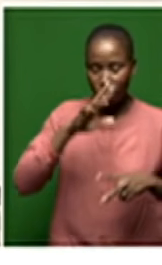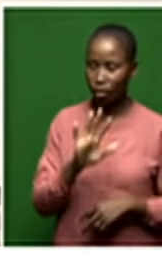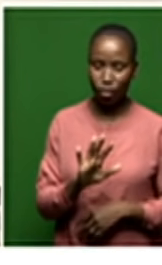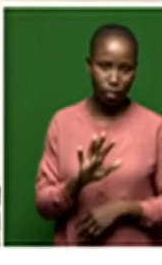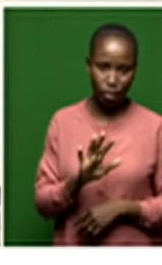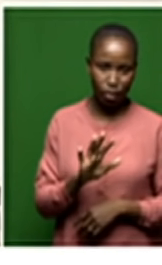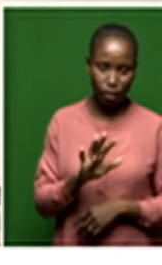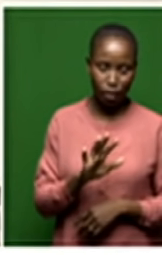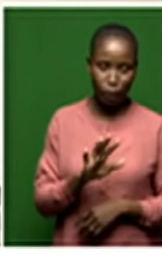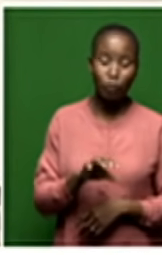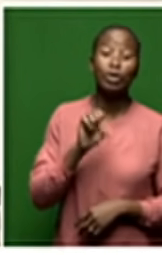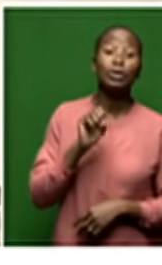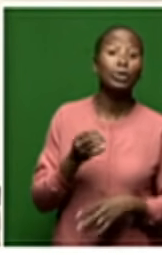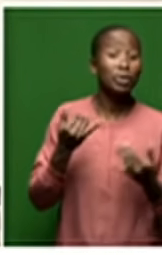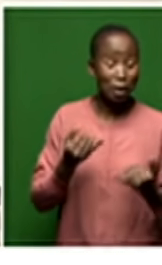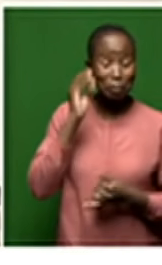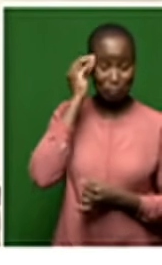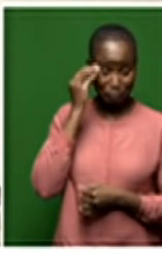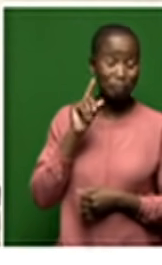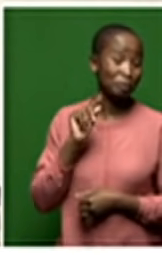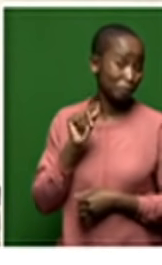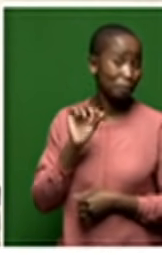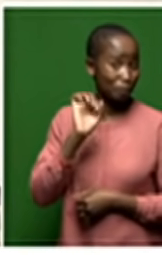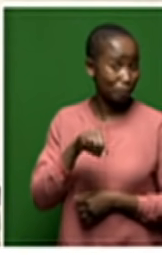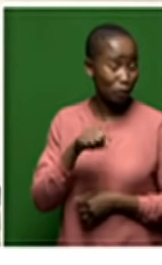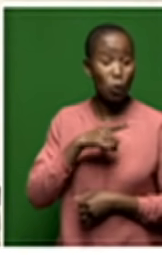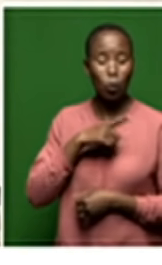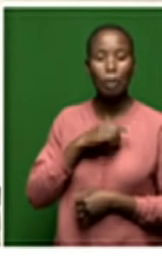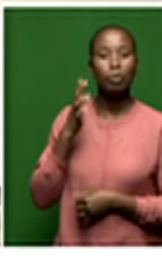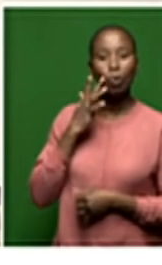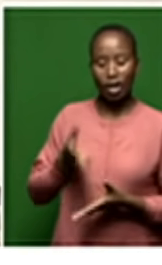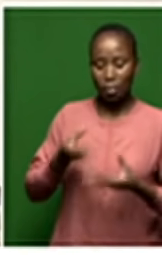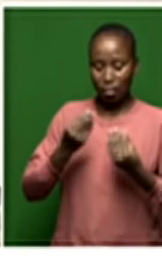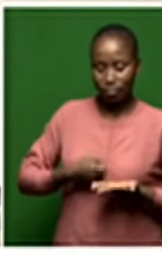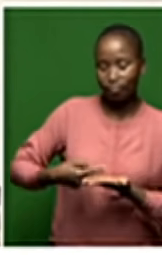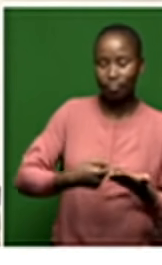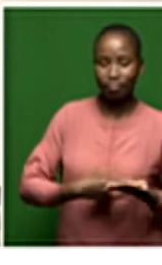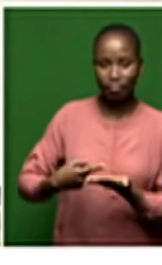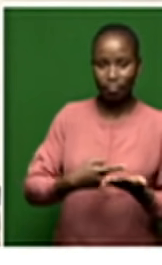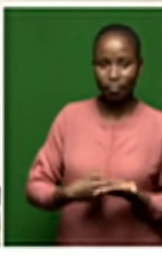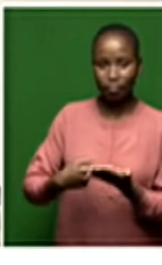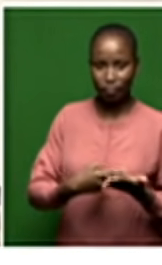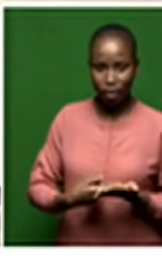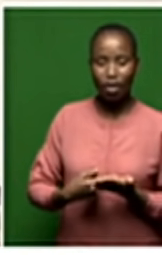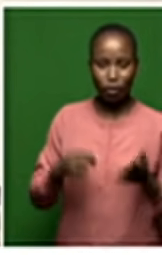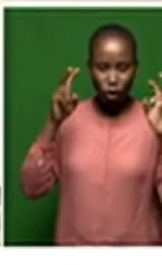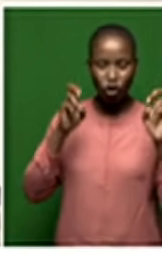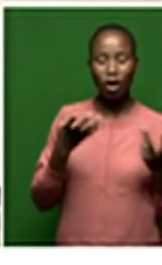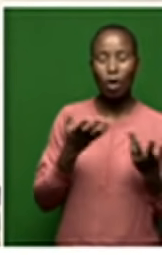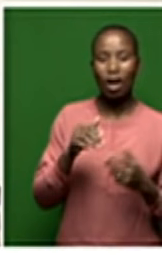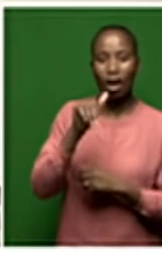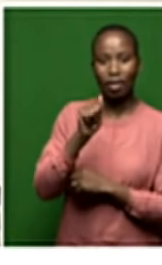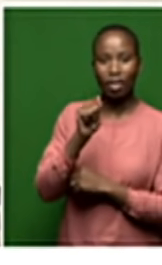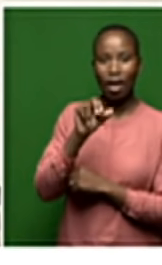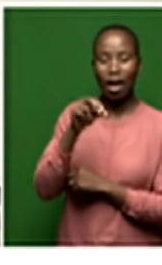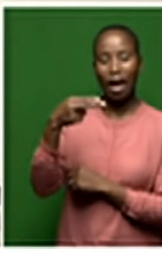Now, it is interesting, Leanne, that when we had these inter-party discussions before this matter, before they went to the ad hoc committee,